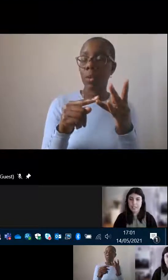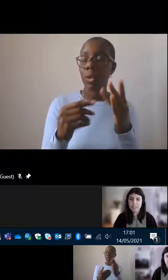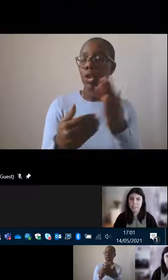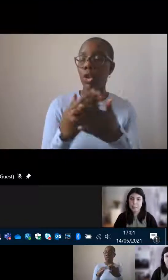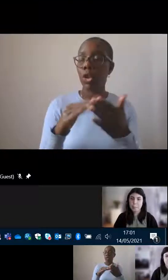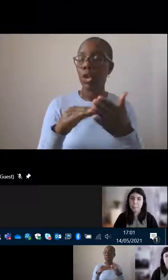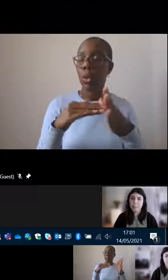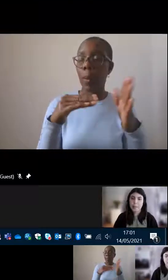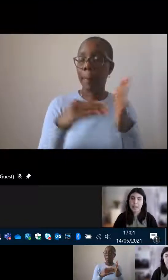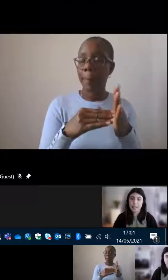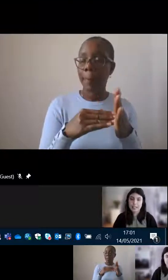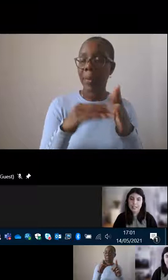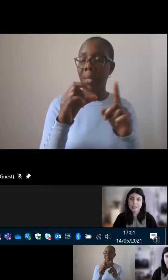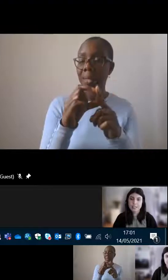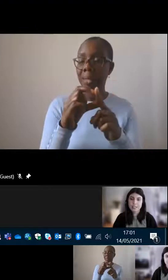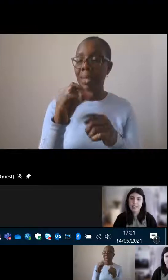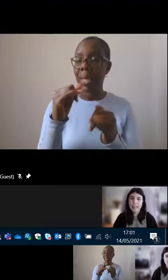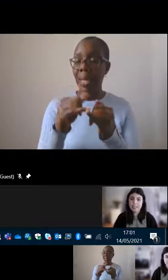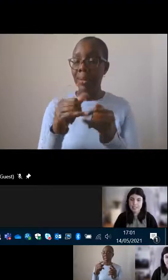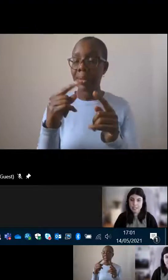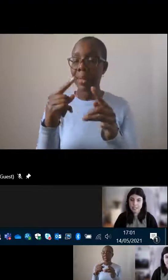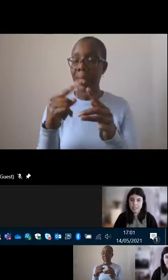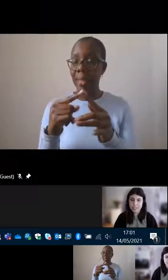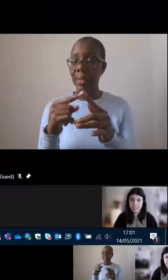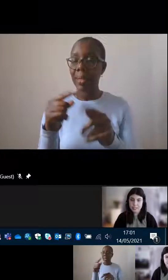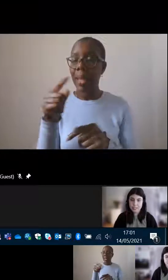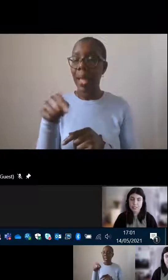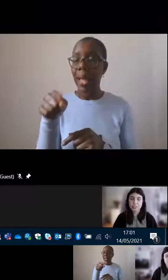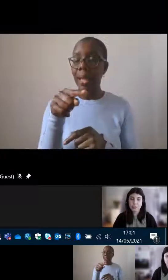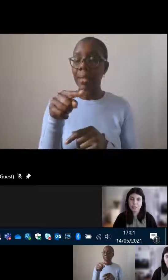DSB at